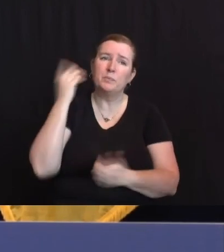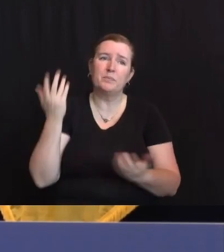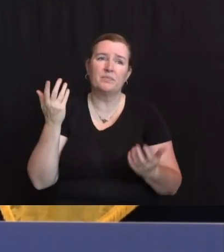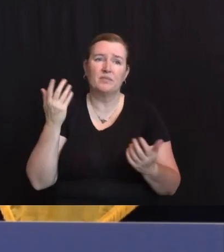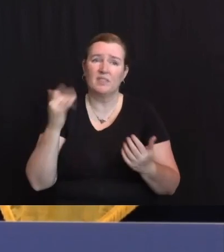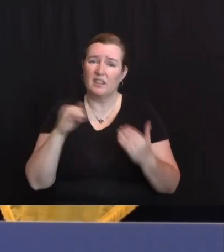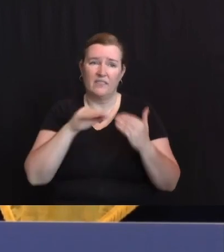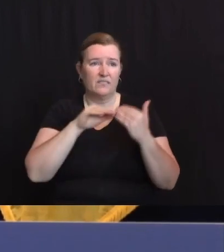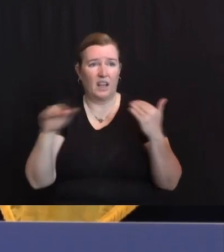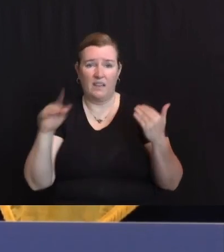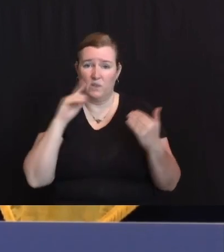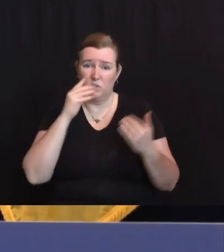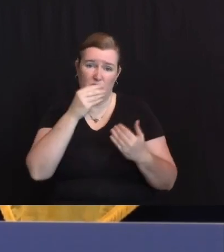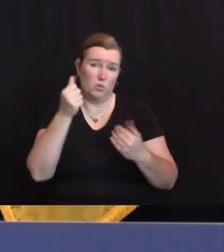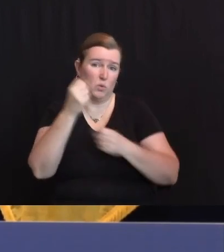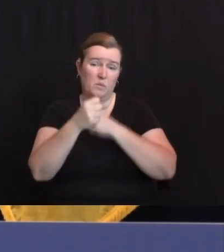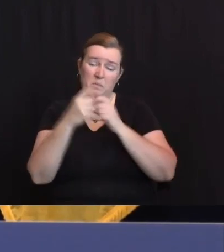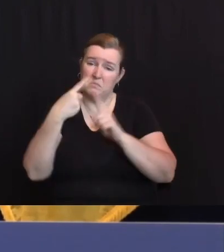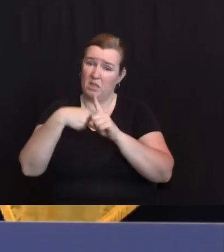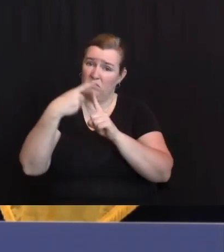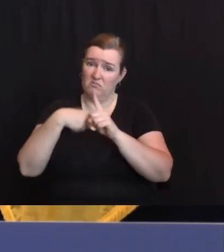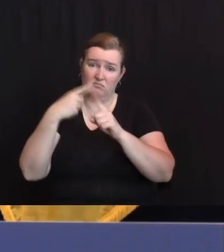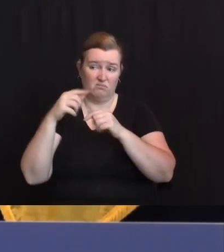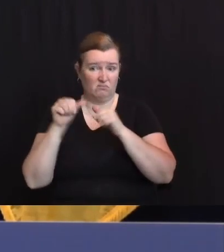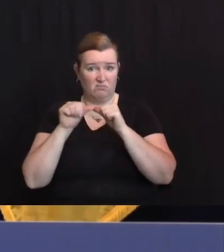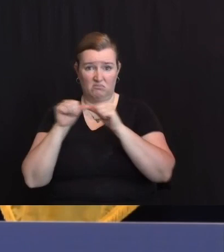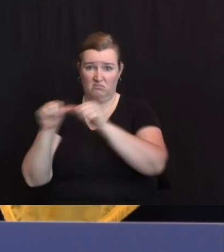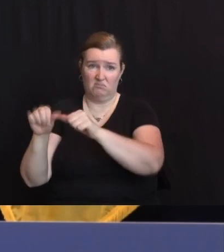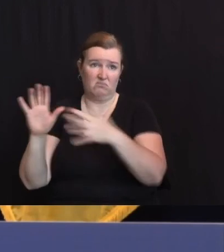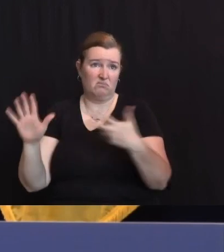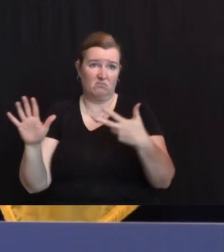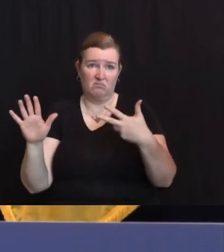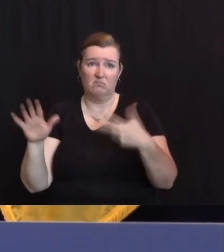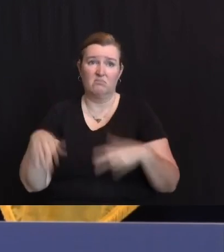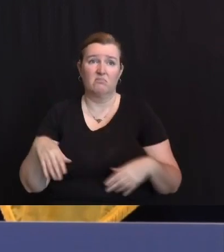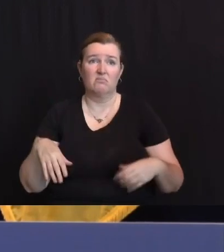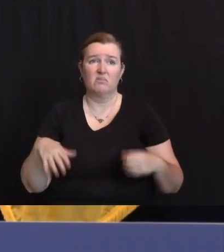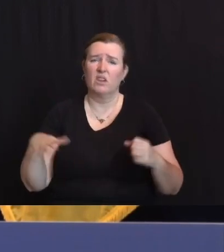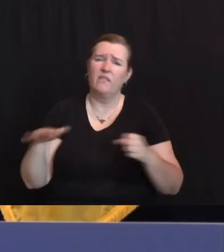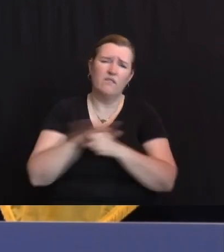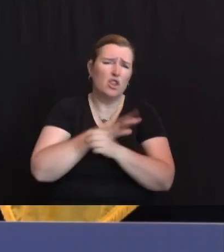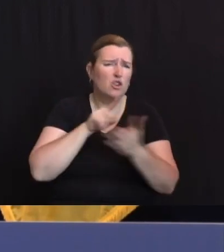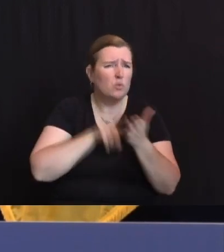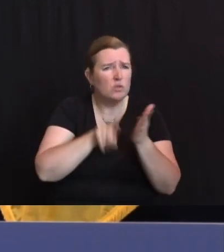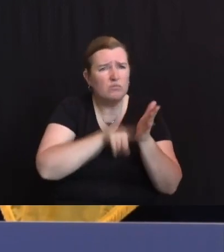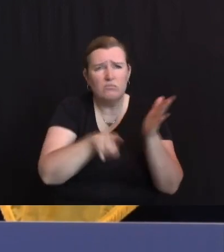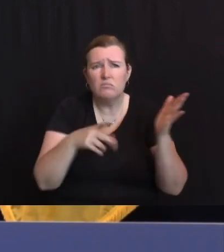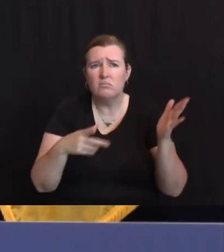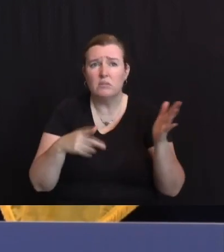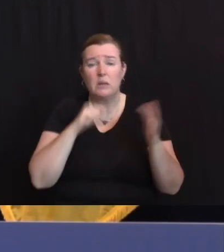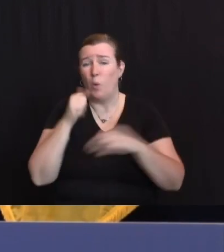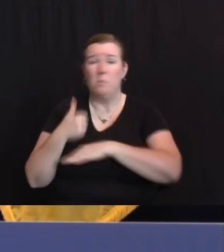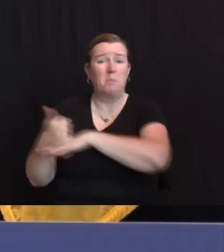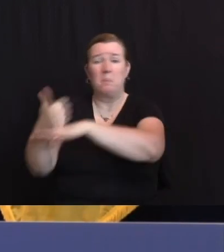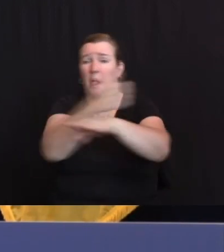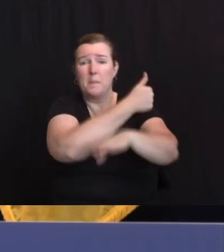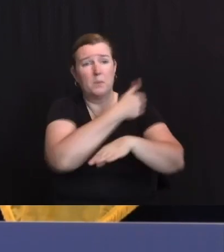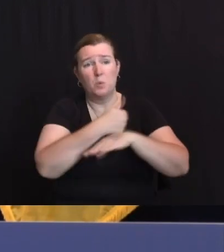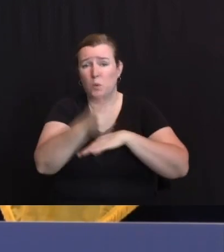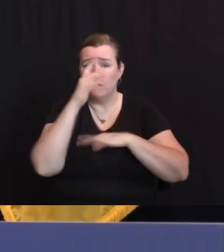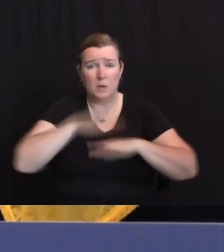months. And there will be a full accounting. And I don't blame folks for being upset for 1